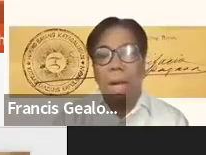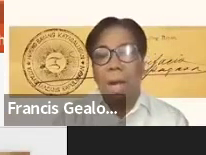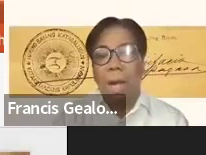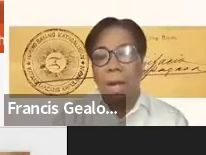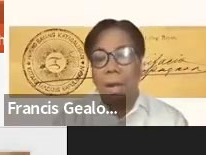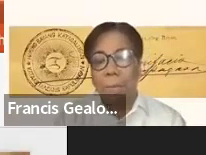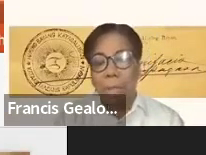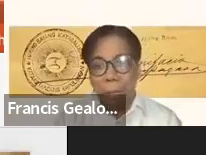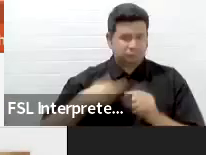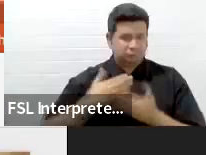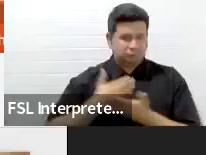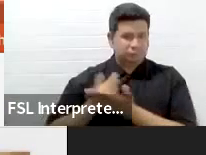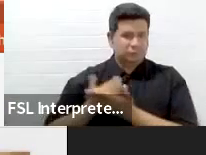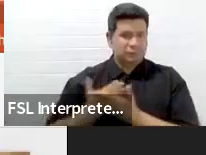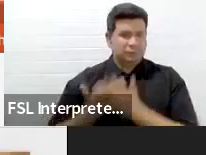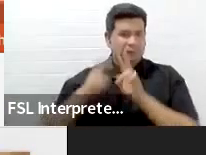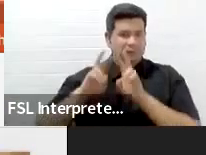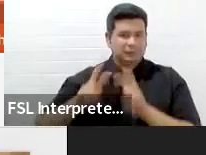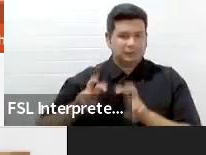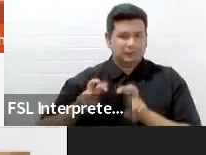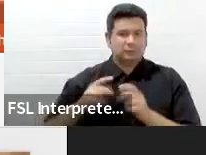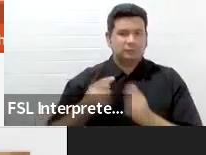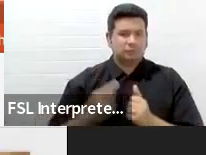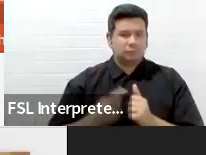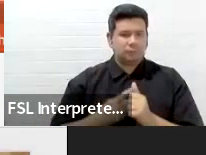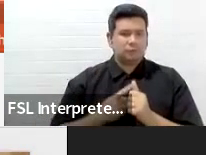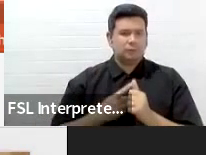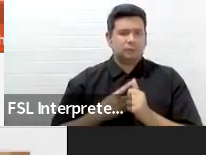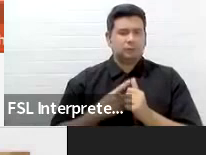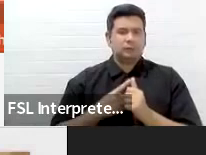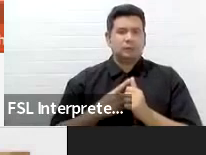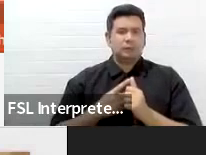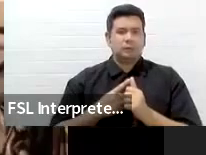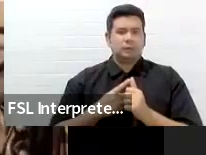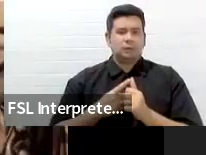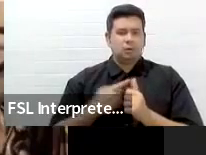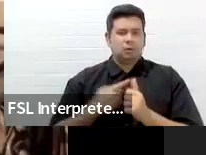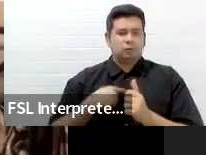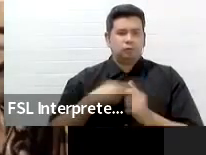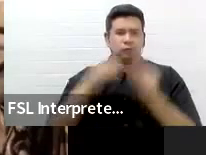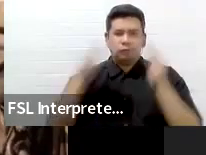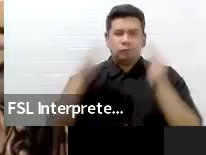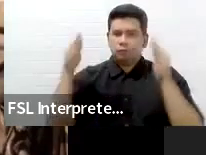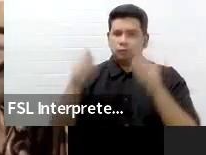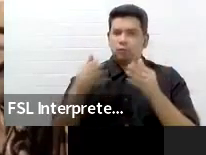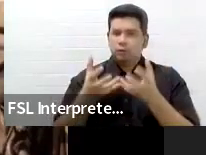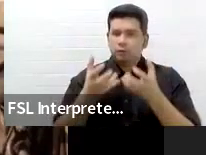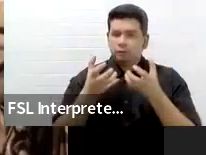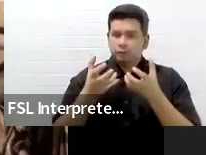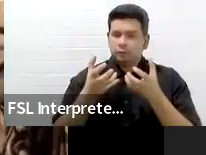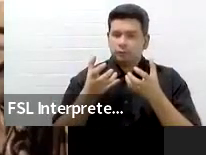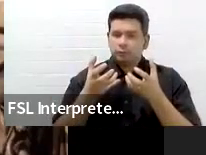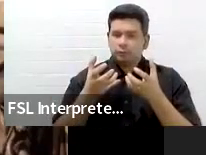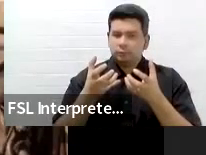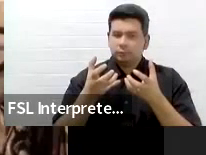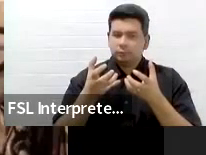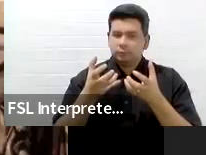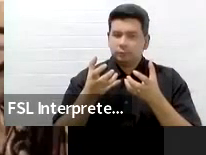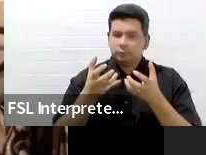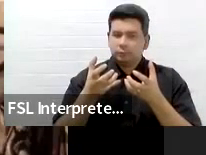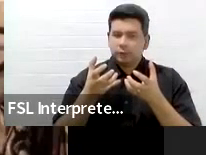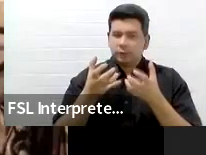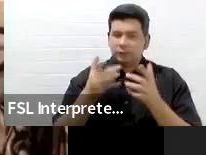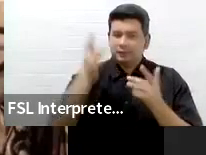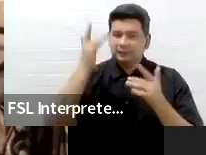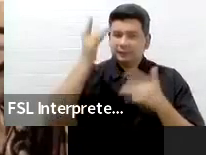research. Initially, I intended to focus on both the